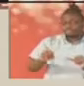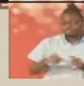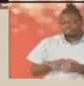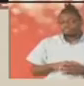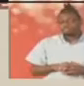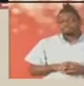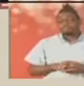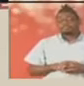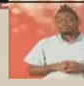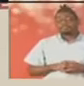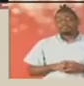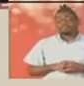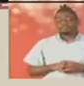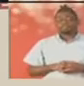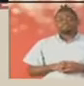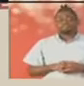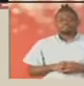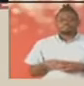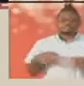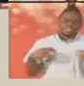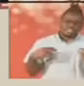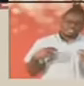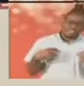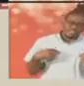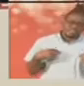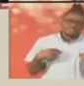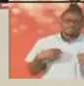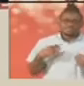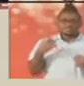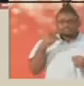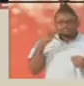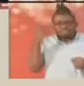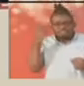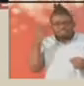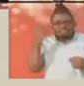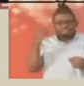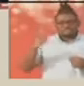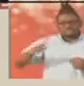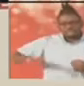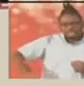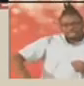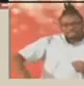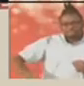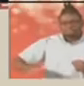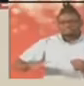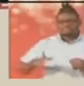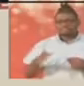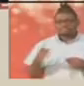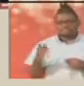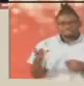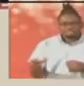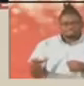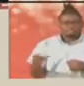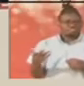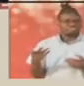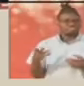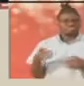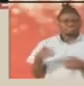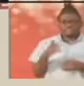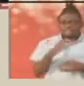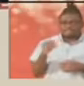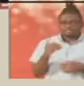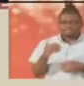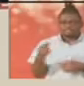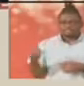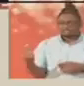have had couples, we've had parent and child, and we've also had individuals within the county. At this point, we have a couple, and